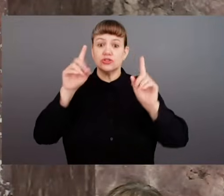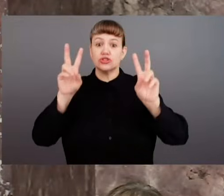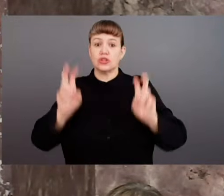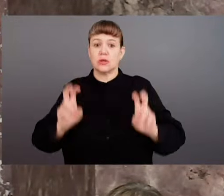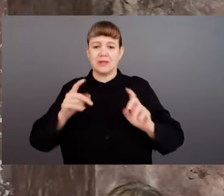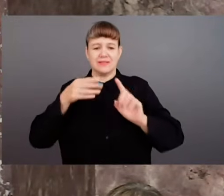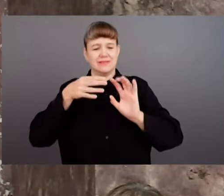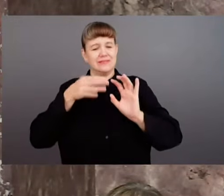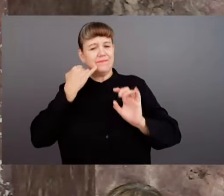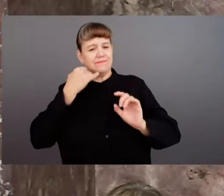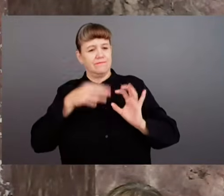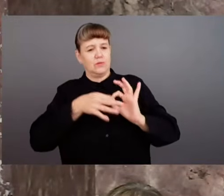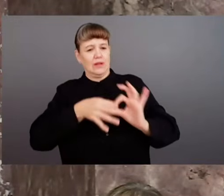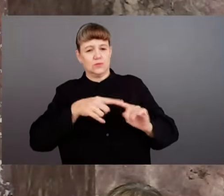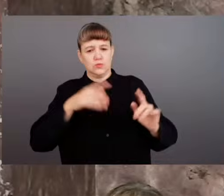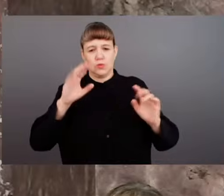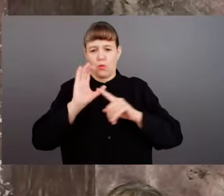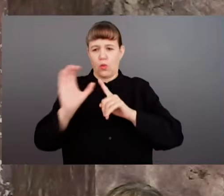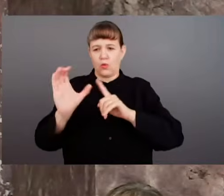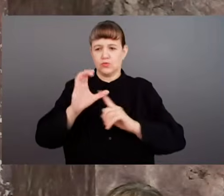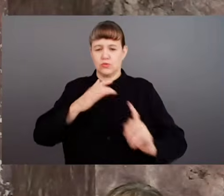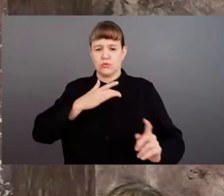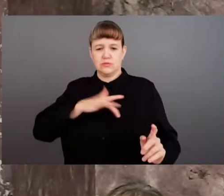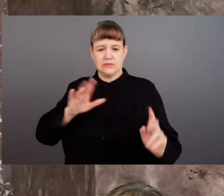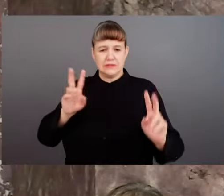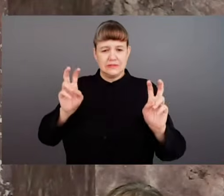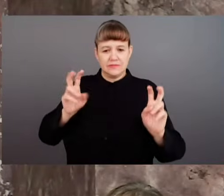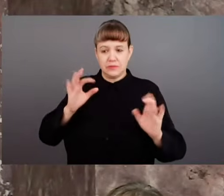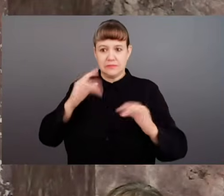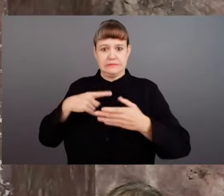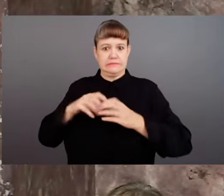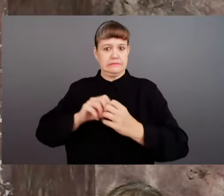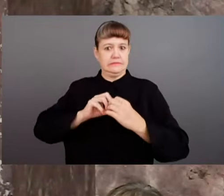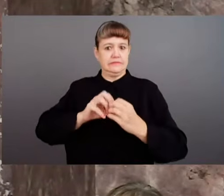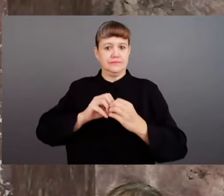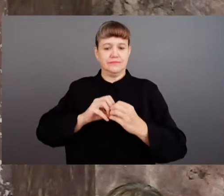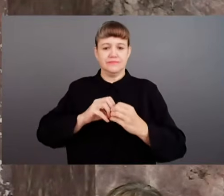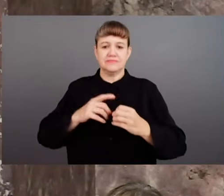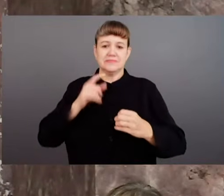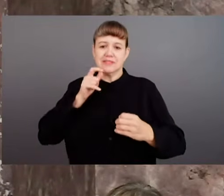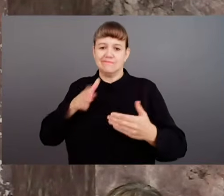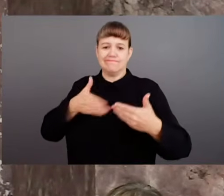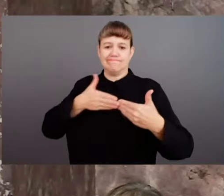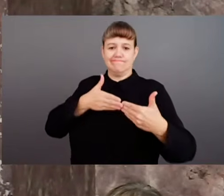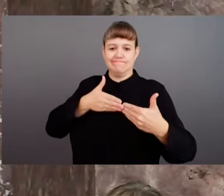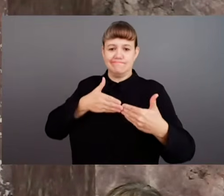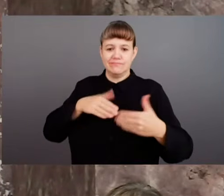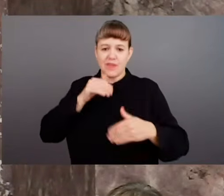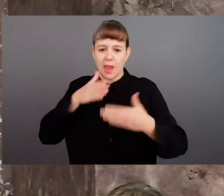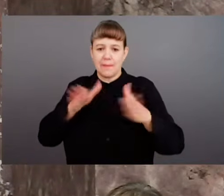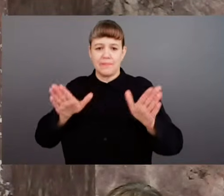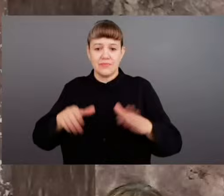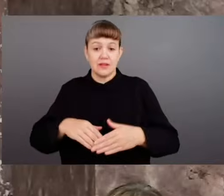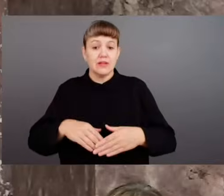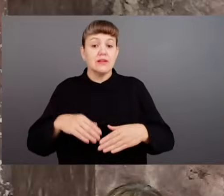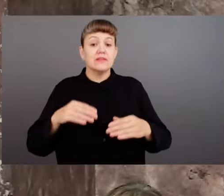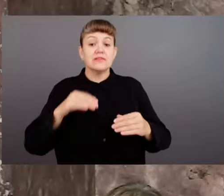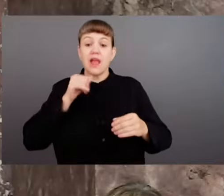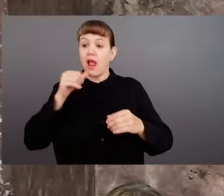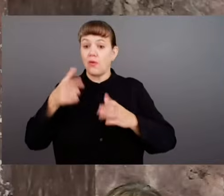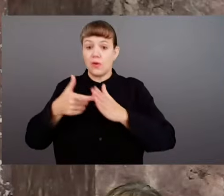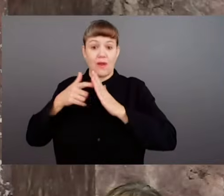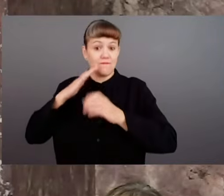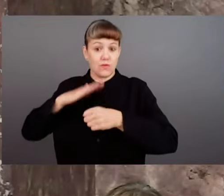First Nations or other local governments. There will be no changes to the requirements for local governments to make final decisions and pass bylaws in open meetings.